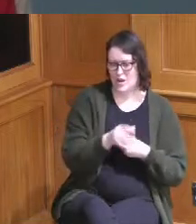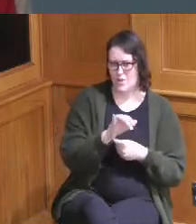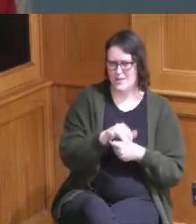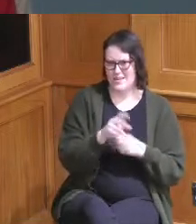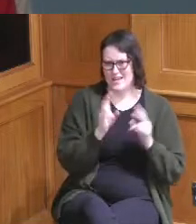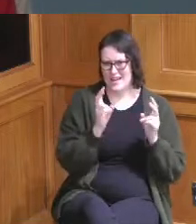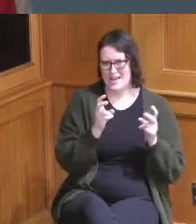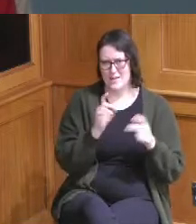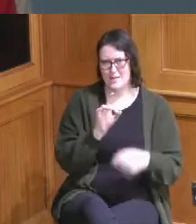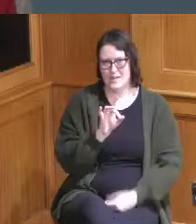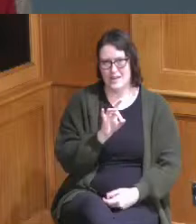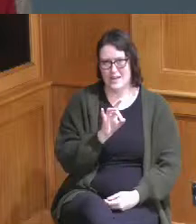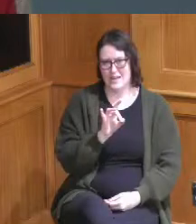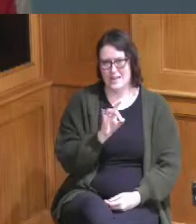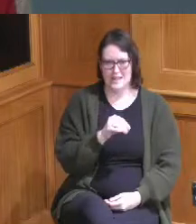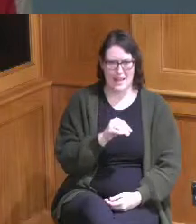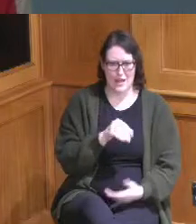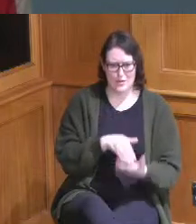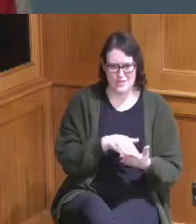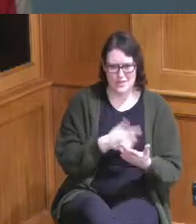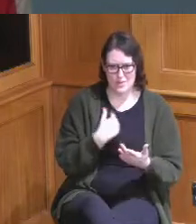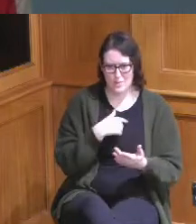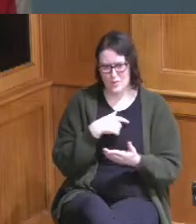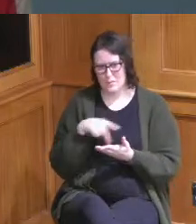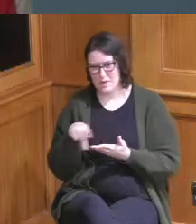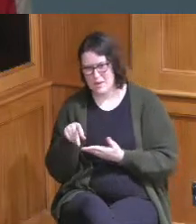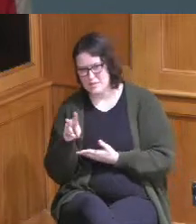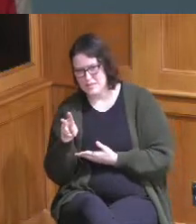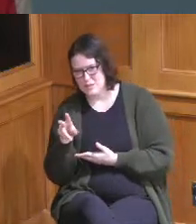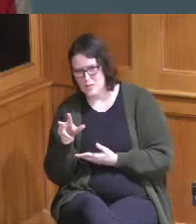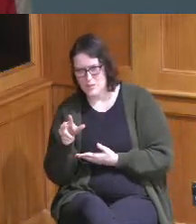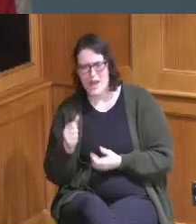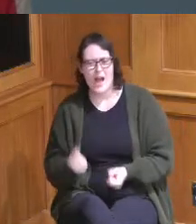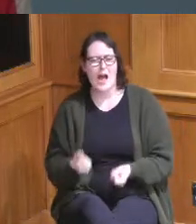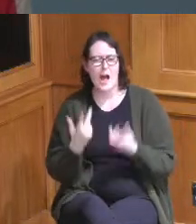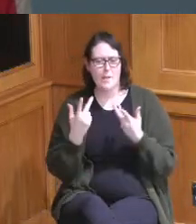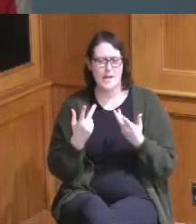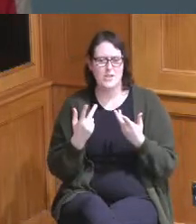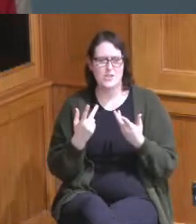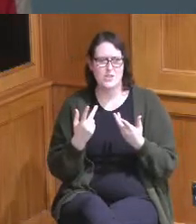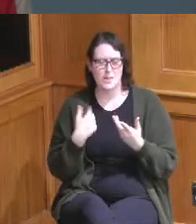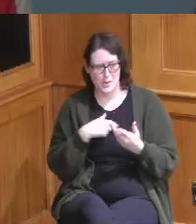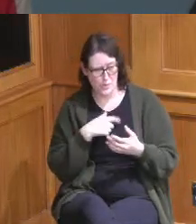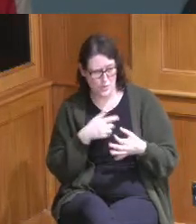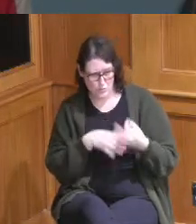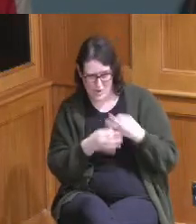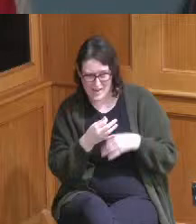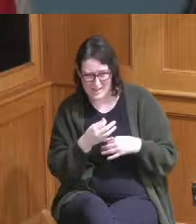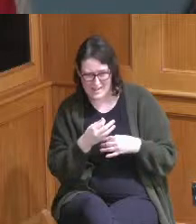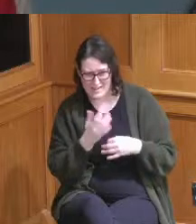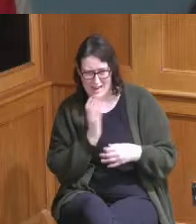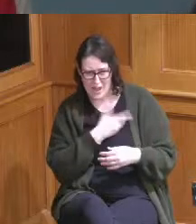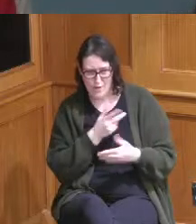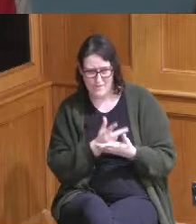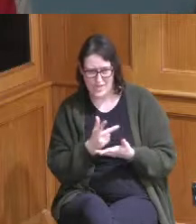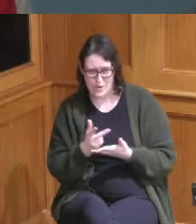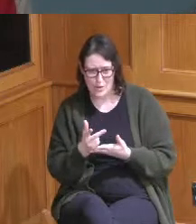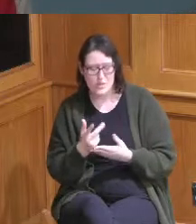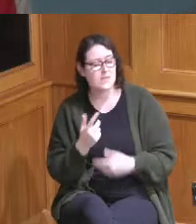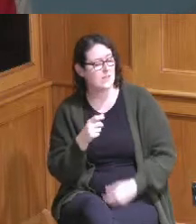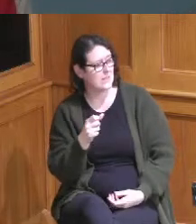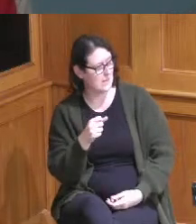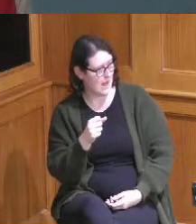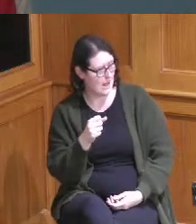item 80-something thousand and we ended up paying $63,000? How much do we trade in our vehicles? And then We